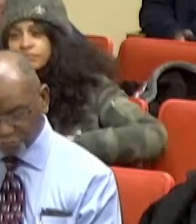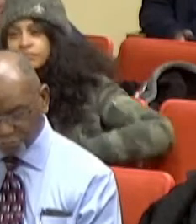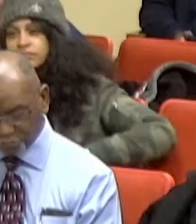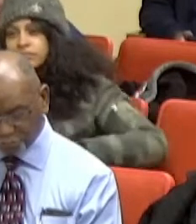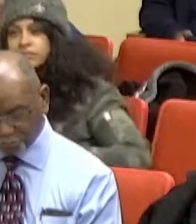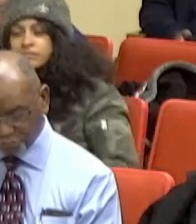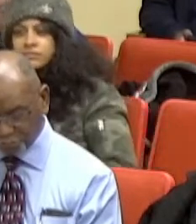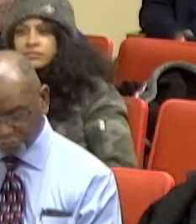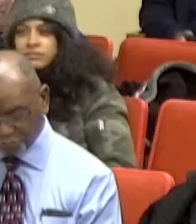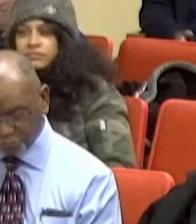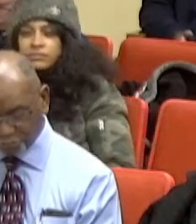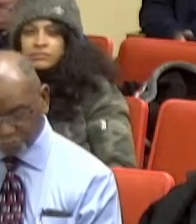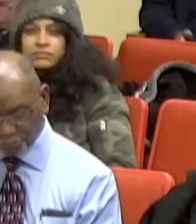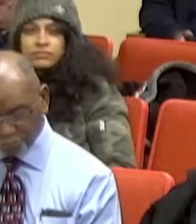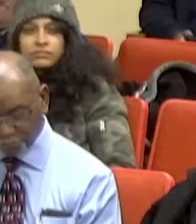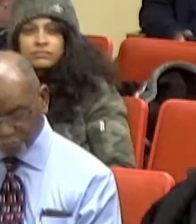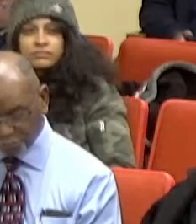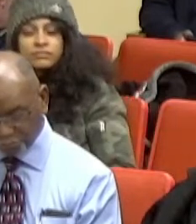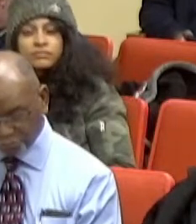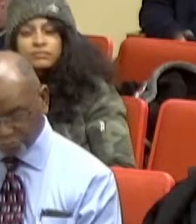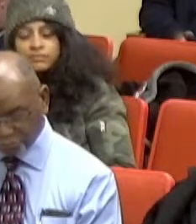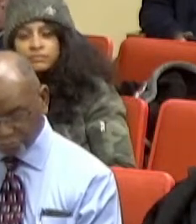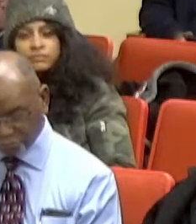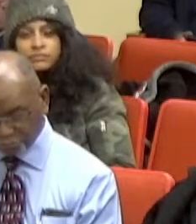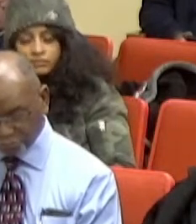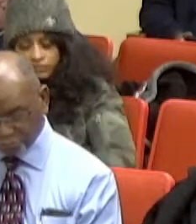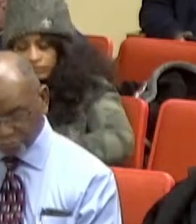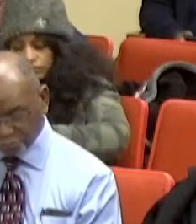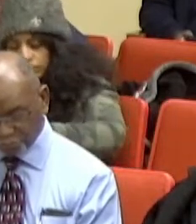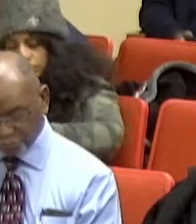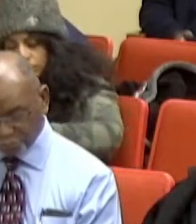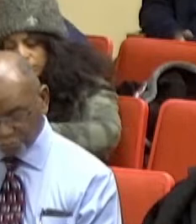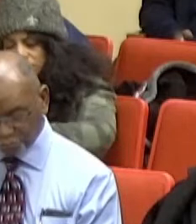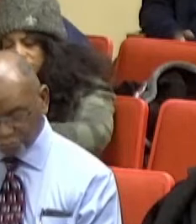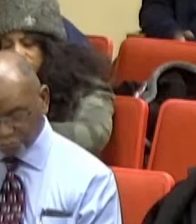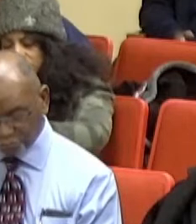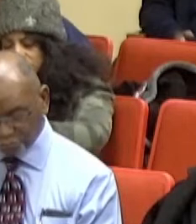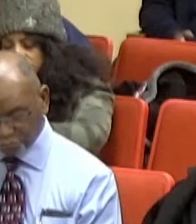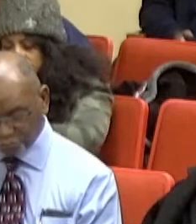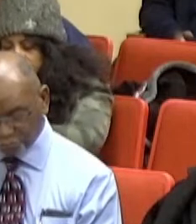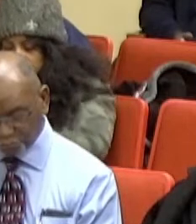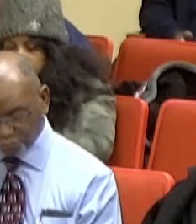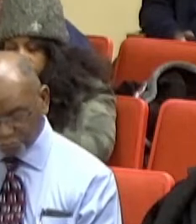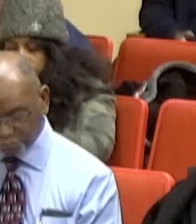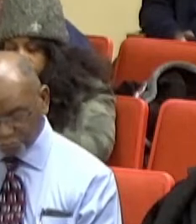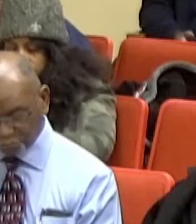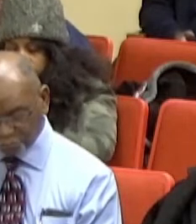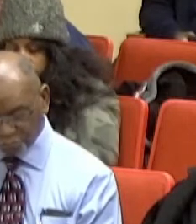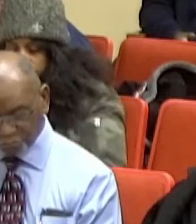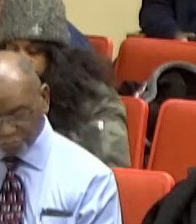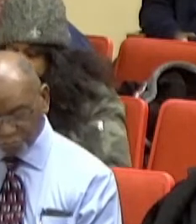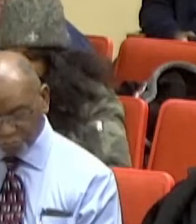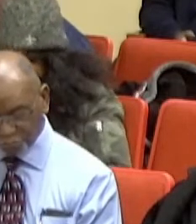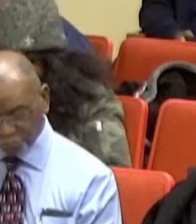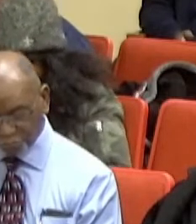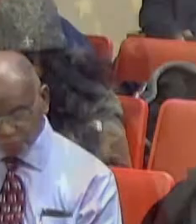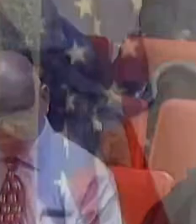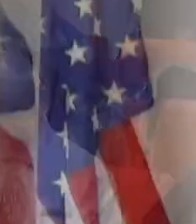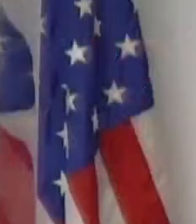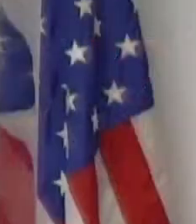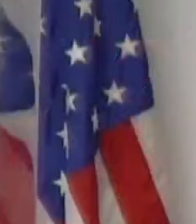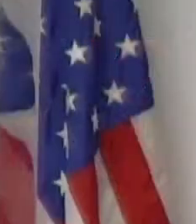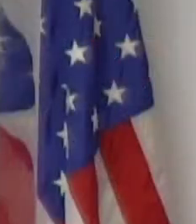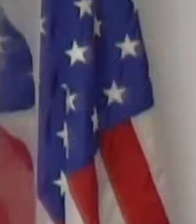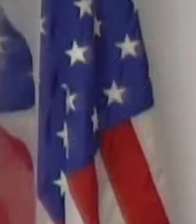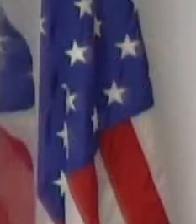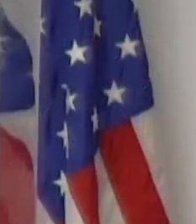ask you to vote for this request. And if you have any questions, I'll be glad to answer them. Okay, thank you, Mr. Ross. Anyone have questions